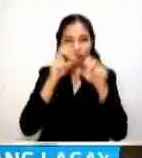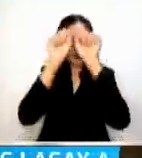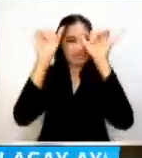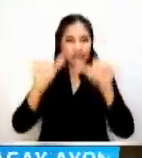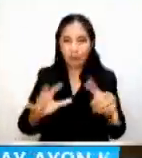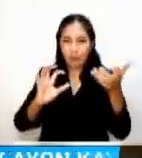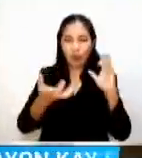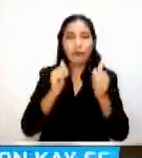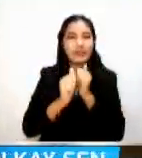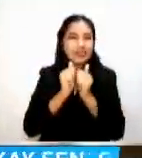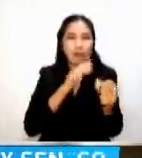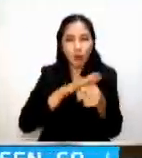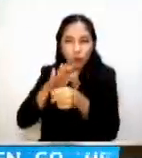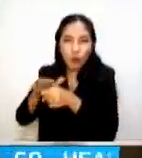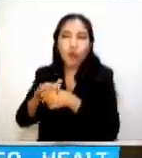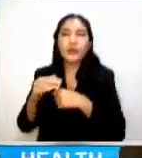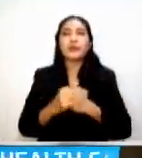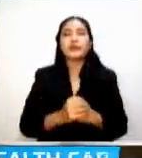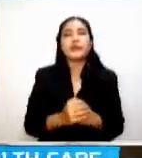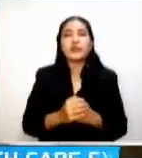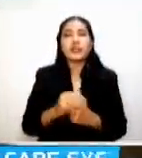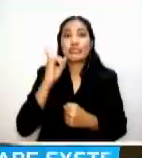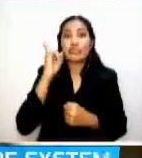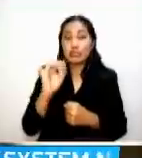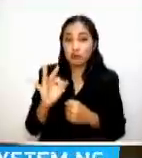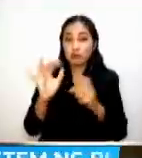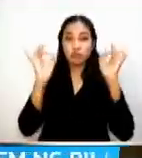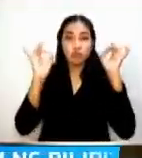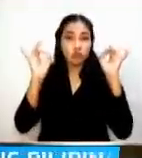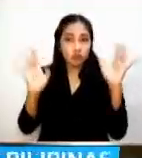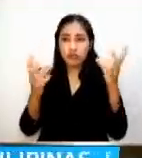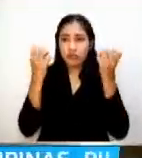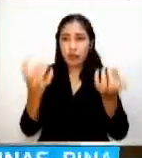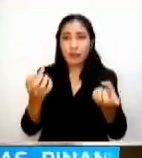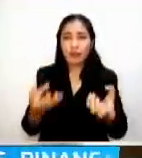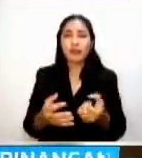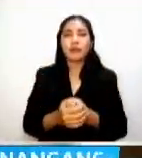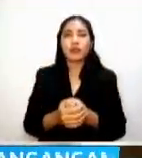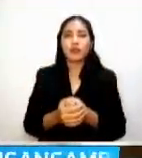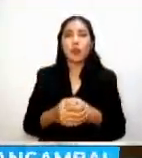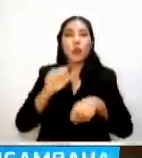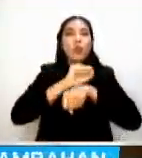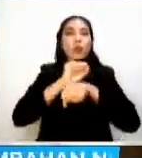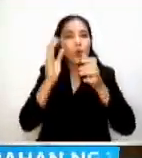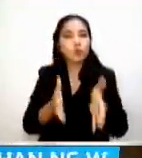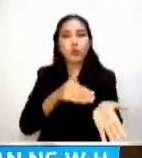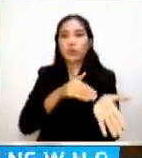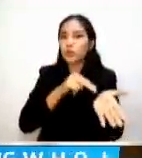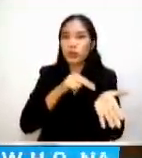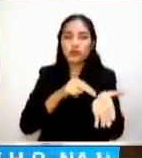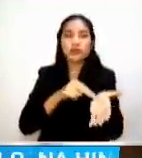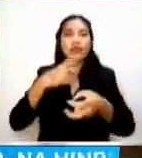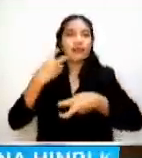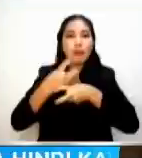red line, we put healthcare worker in a very difficult situation. And once healthcare workers start to